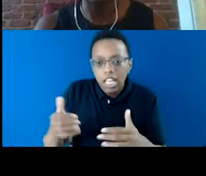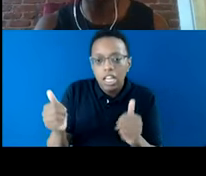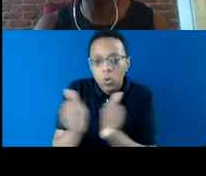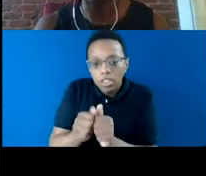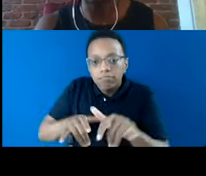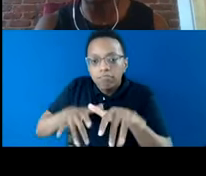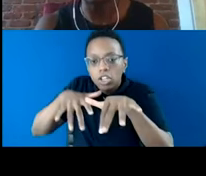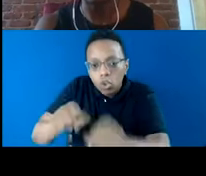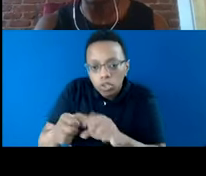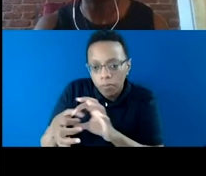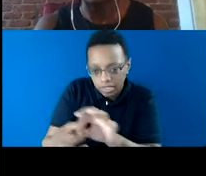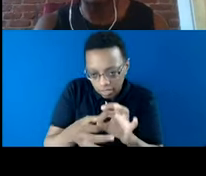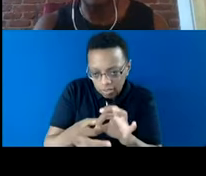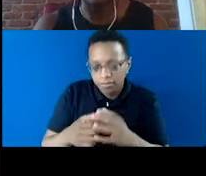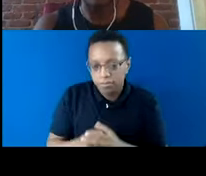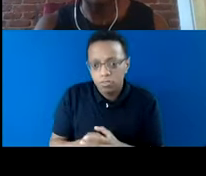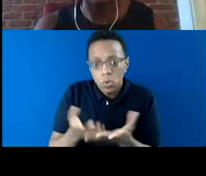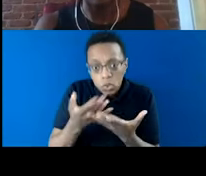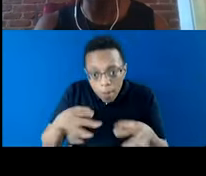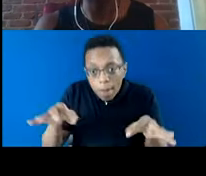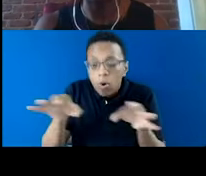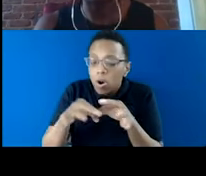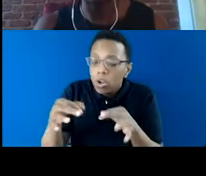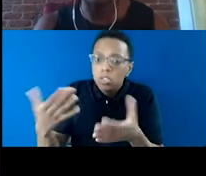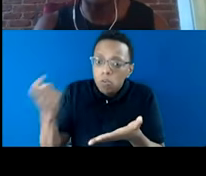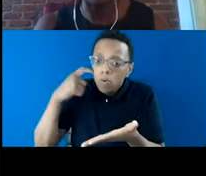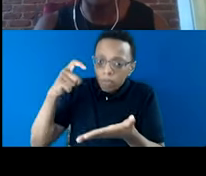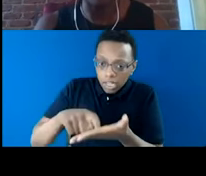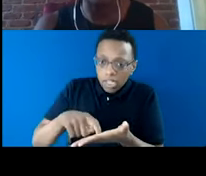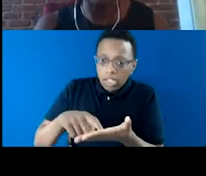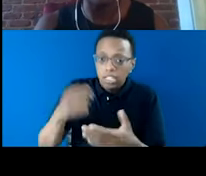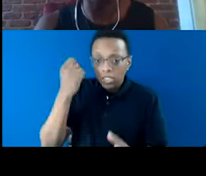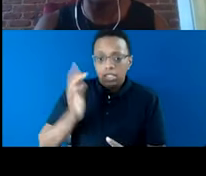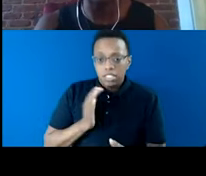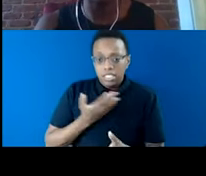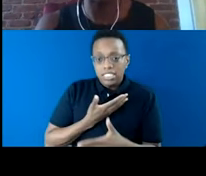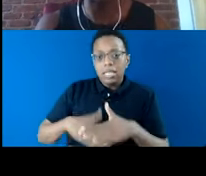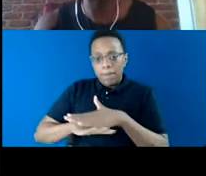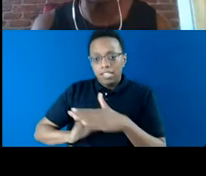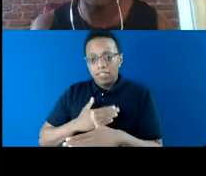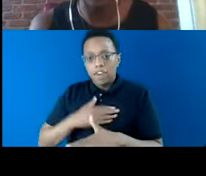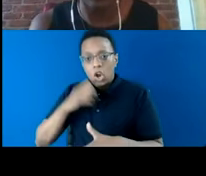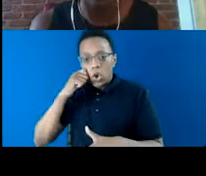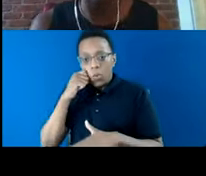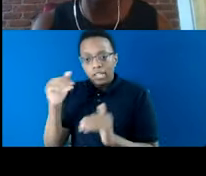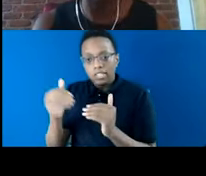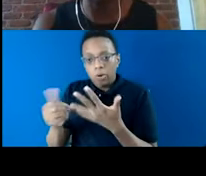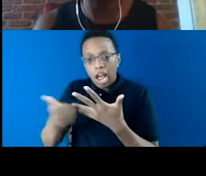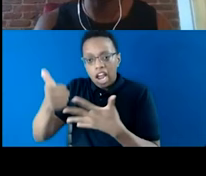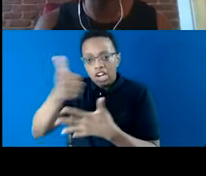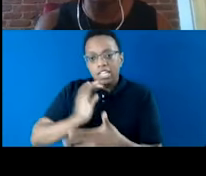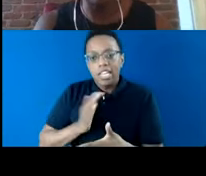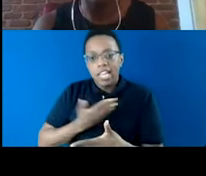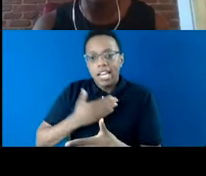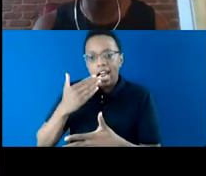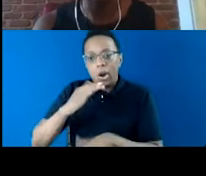so it's important to recognize that as the basis of our racial hierarchy and the basis of our racial construct as we know it.